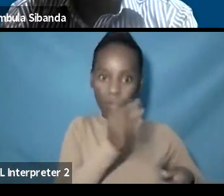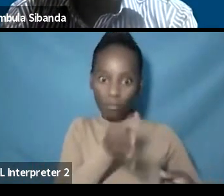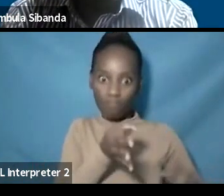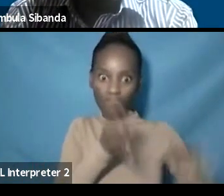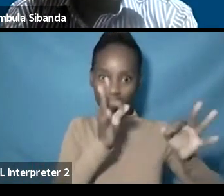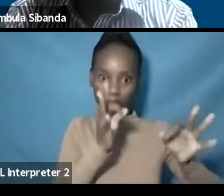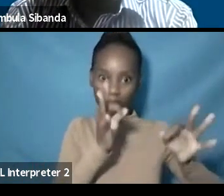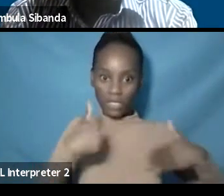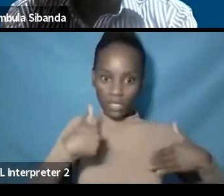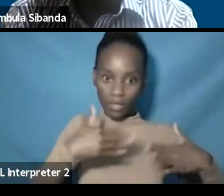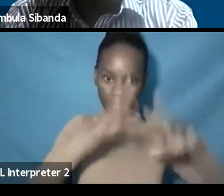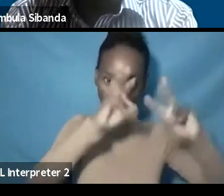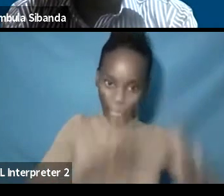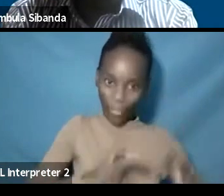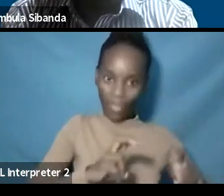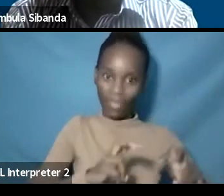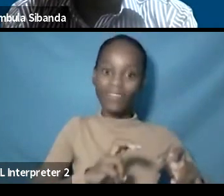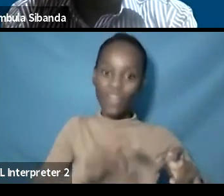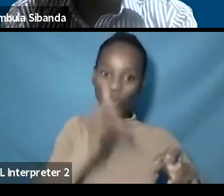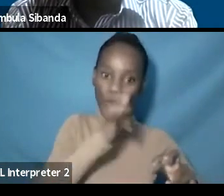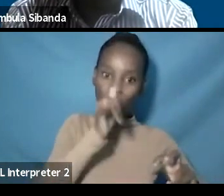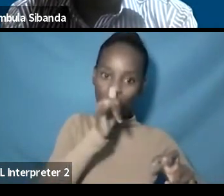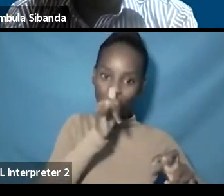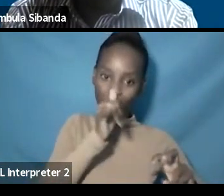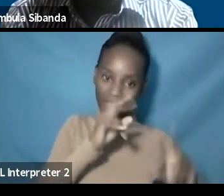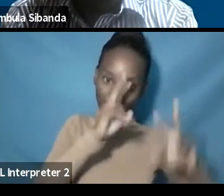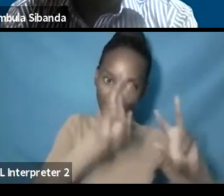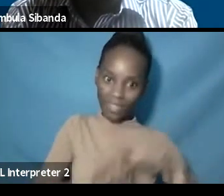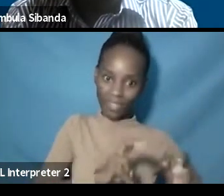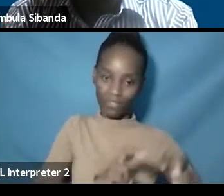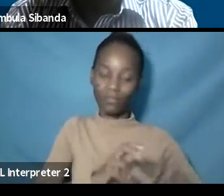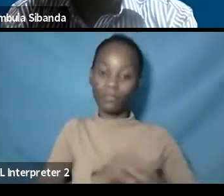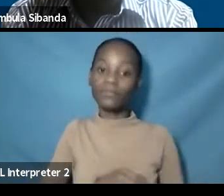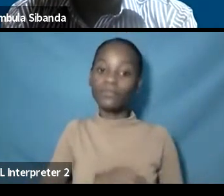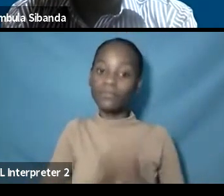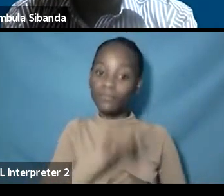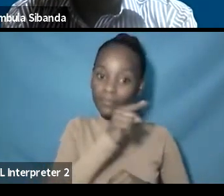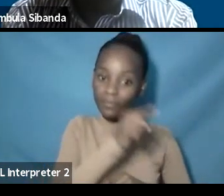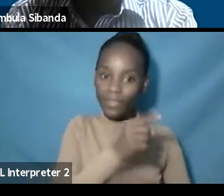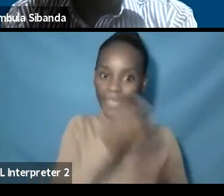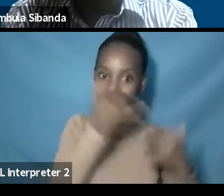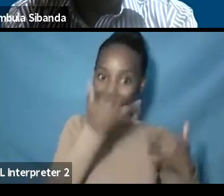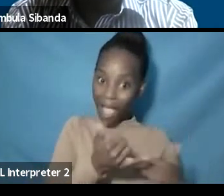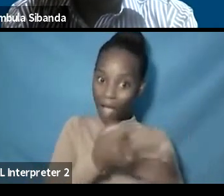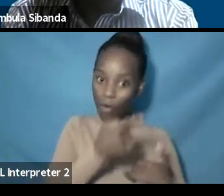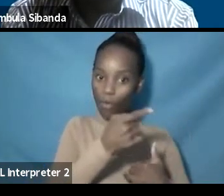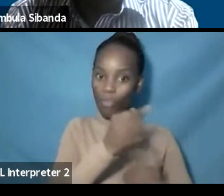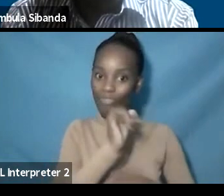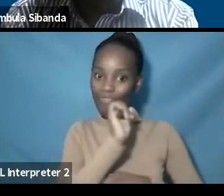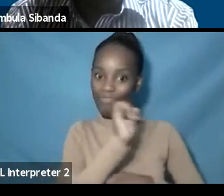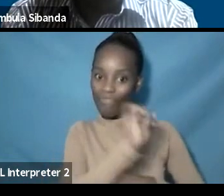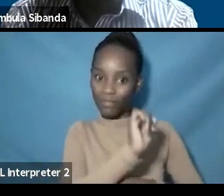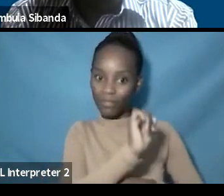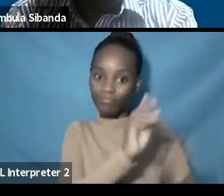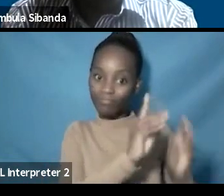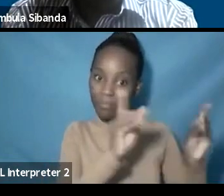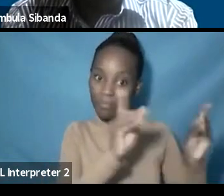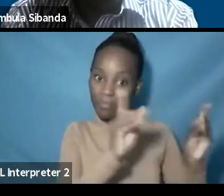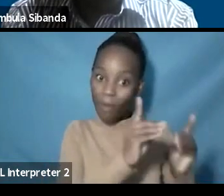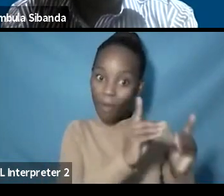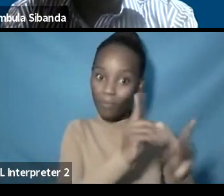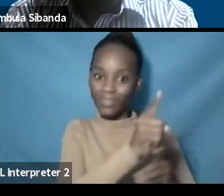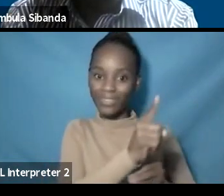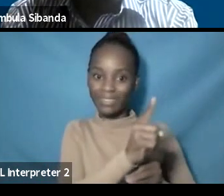in that end where they will deduce whether the case is worth taking it to court or